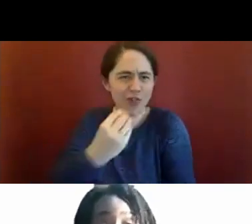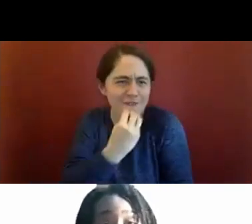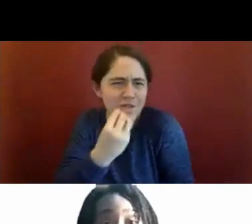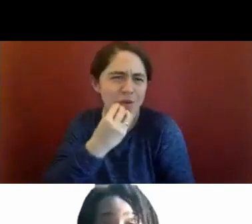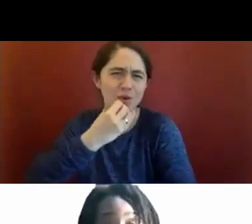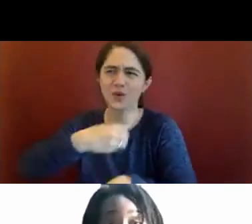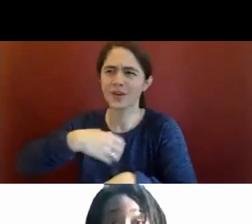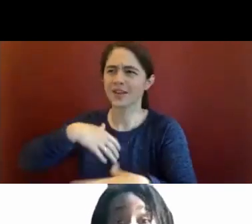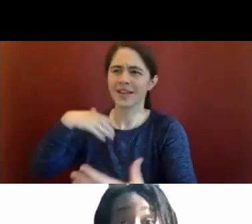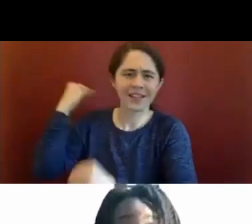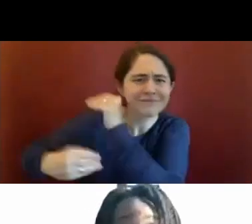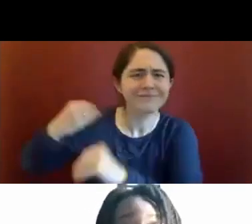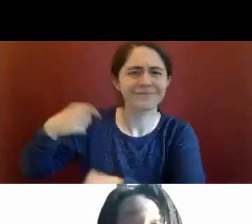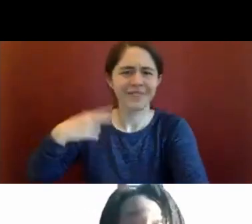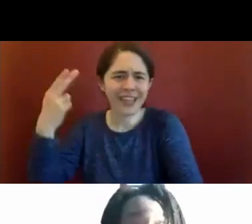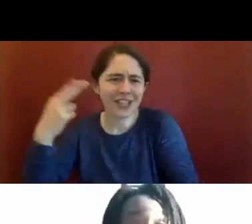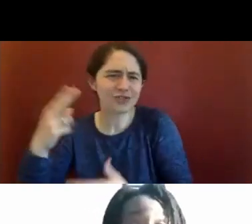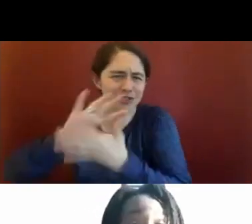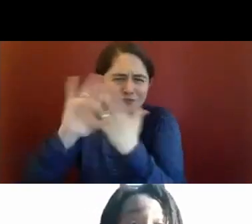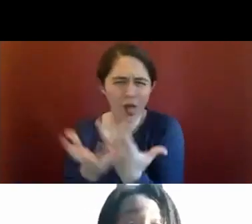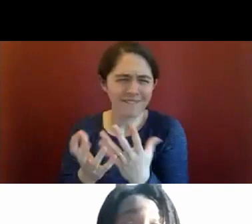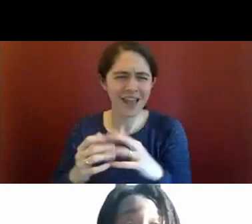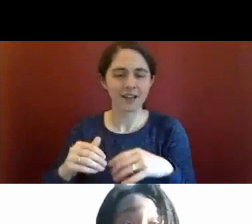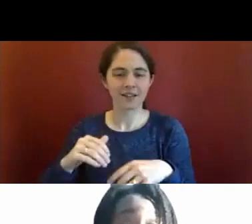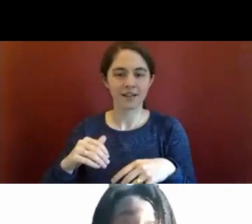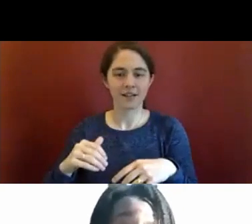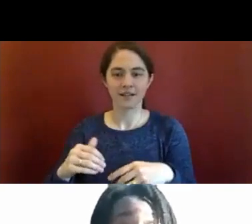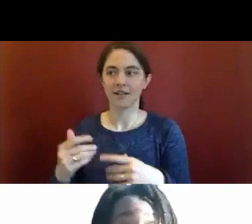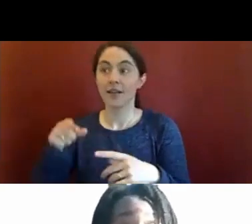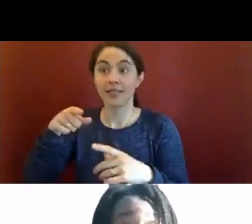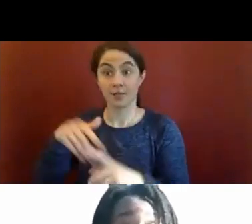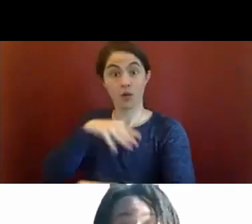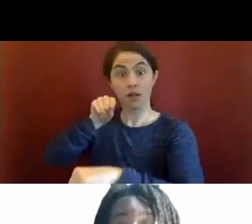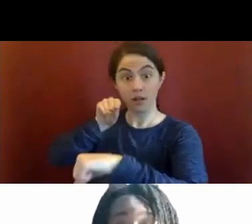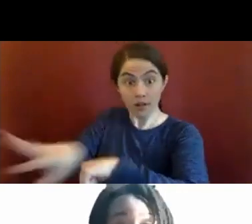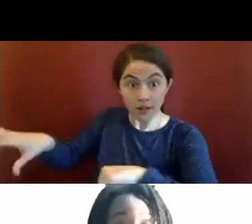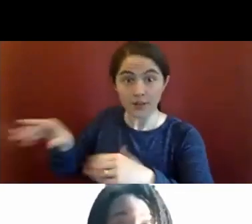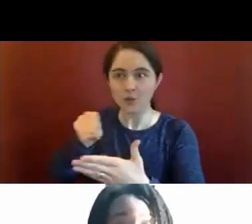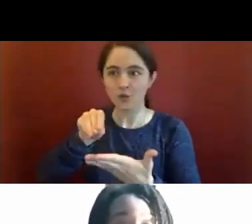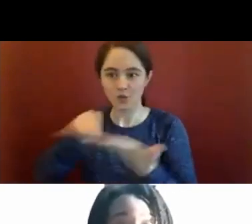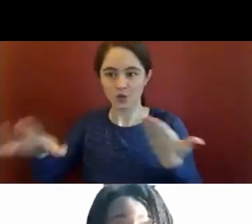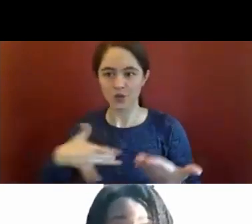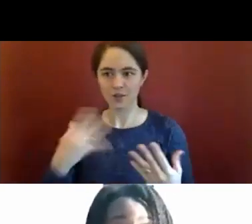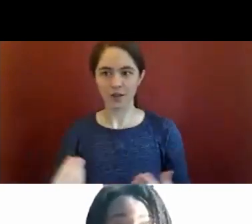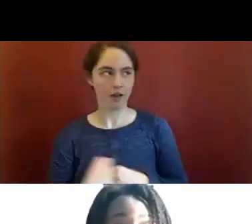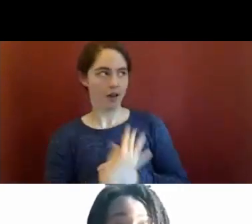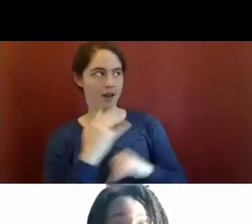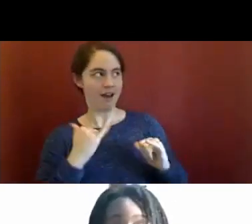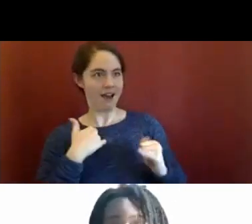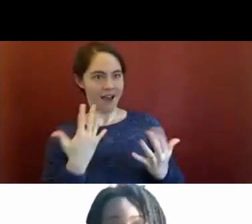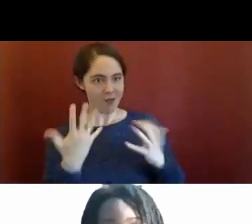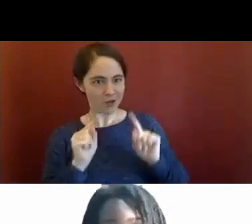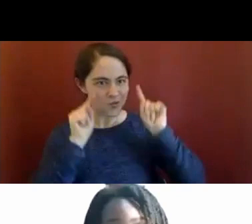learning about the culture, now I'm practicing because now I have a goal to visit someone overseas